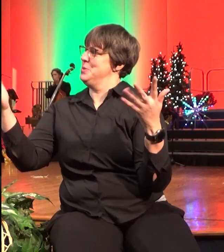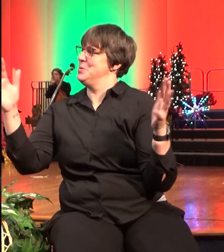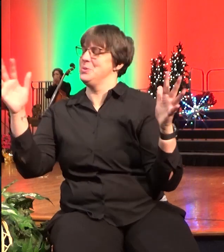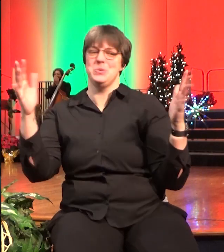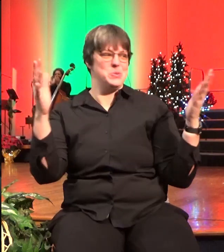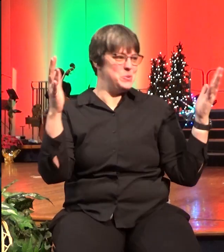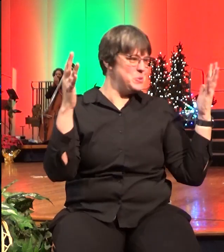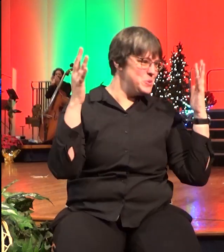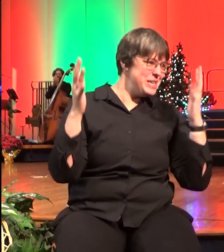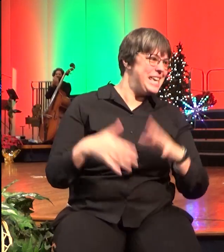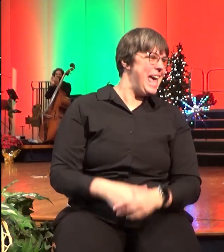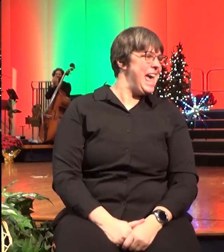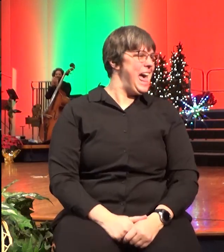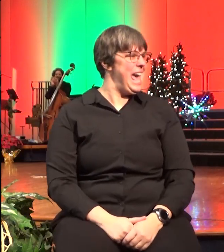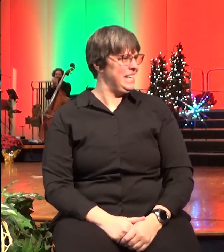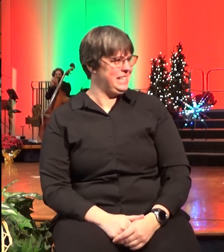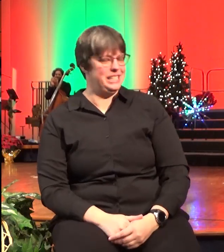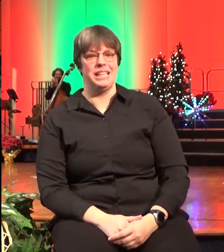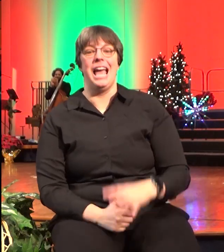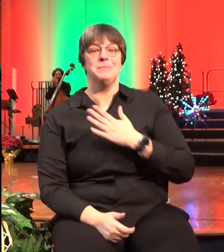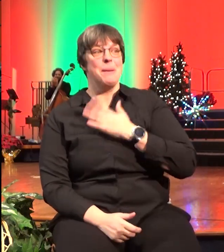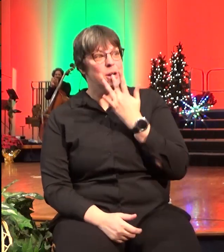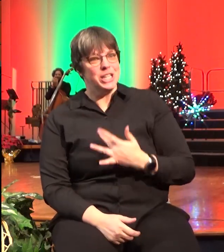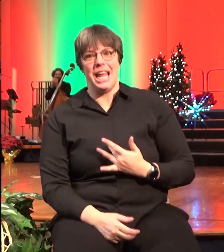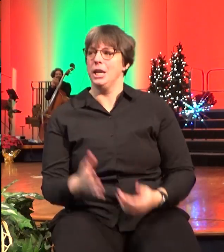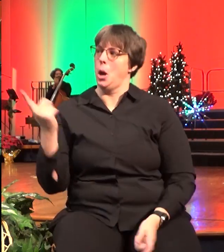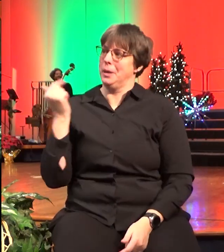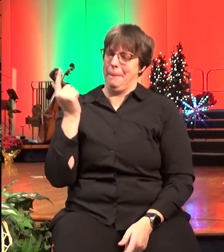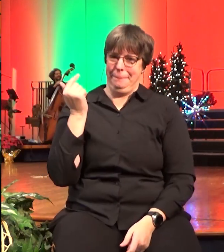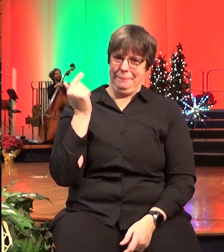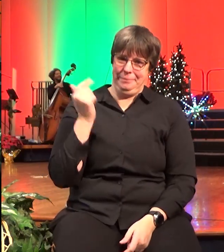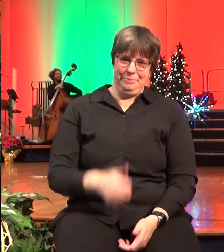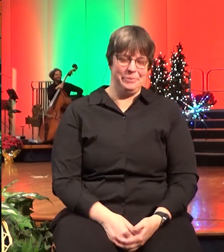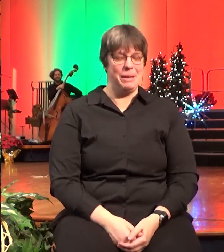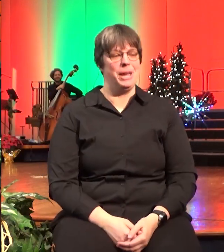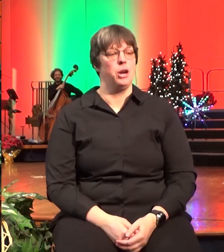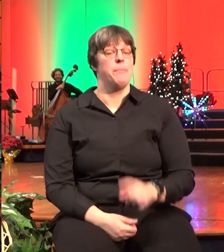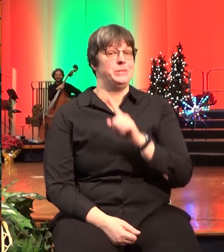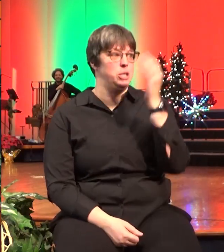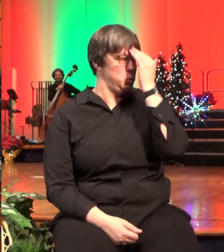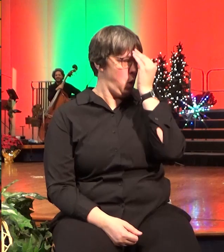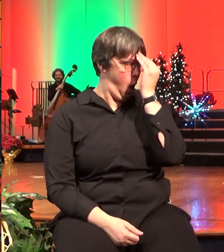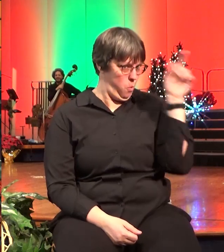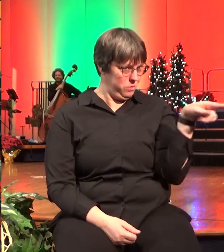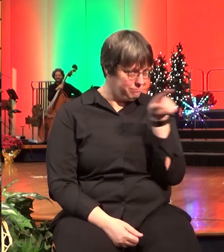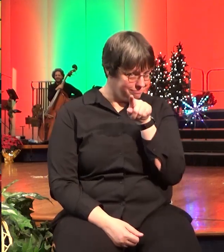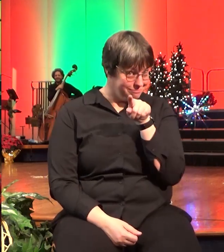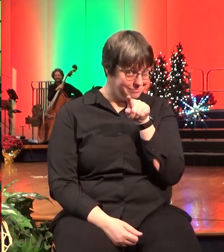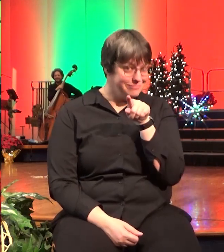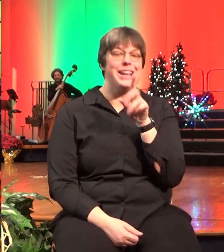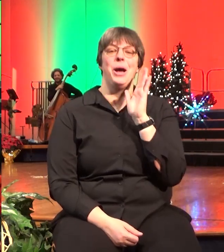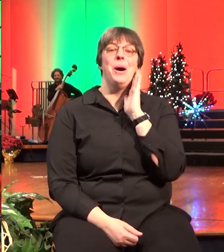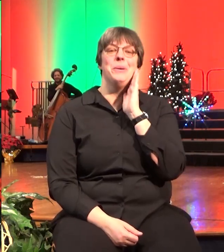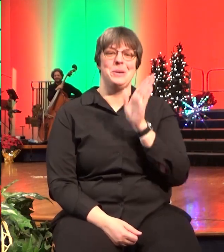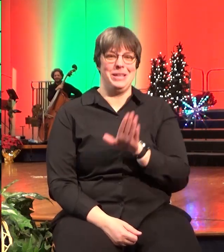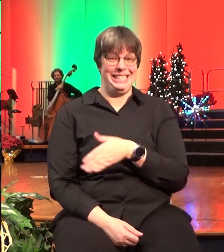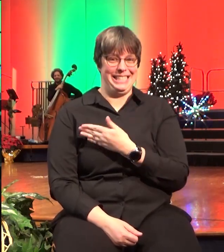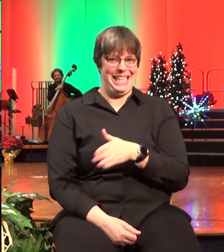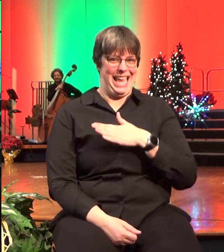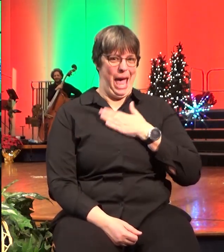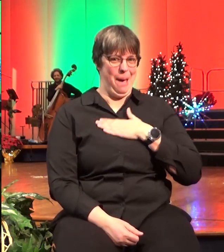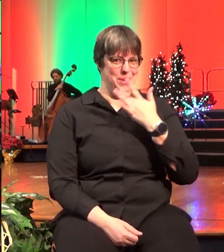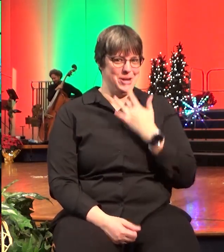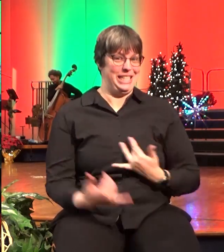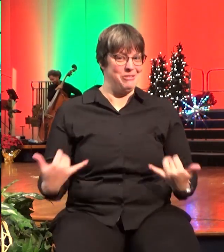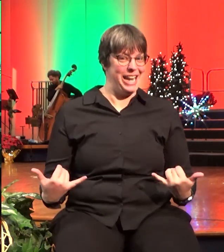Birthday. It's my birthday. It Come is. up here for just a second. Okay. Did you know that we're going to sing happy birthday to her right